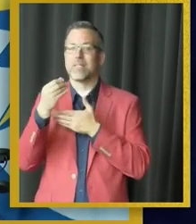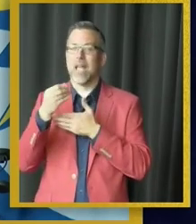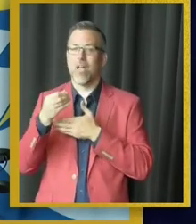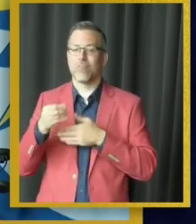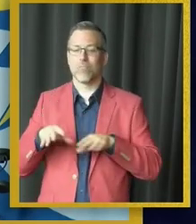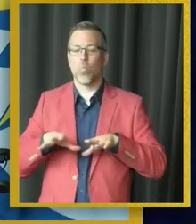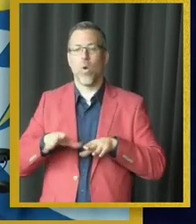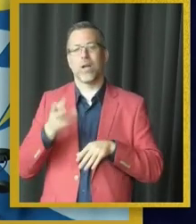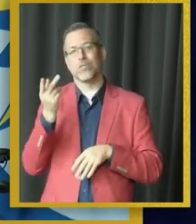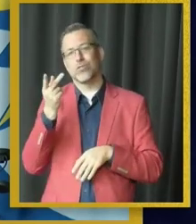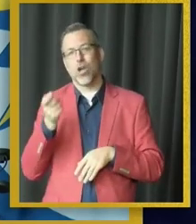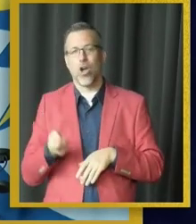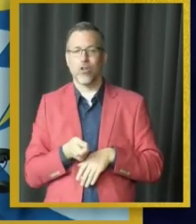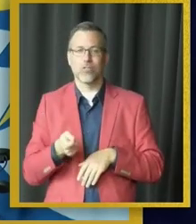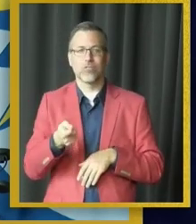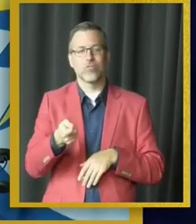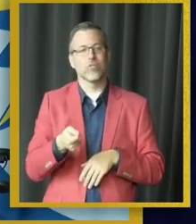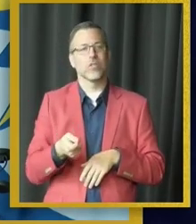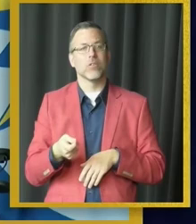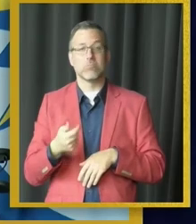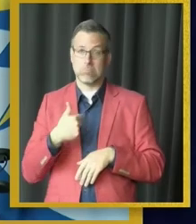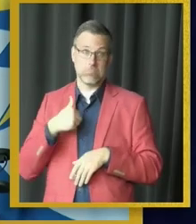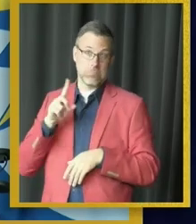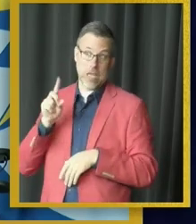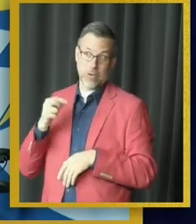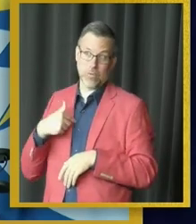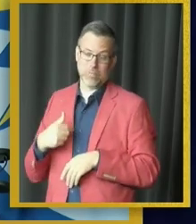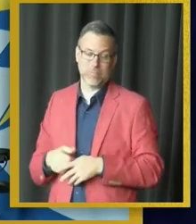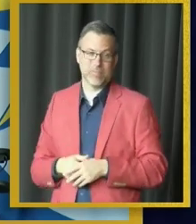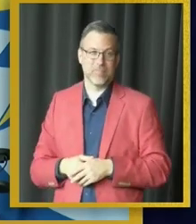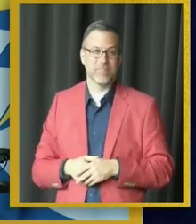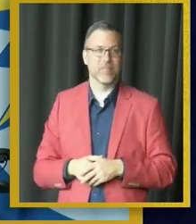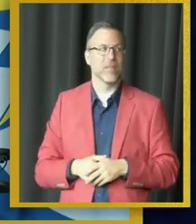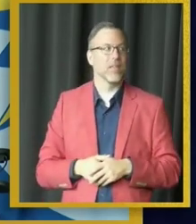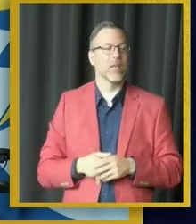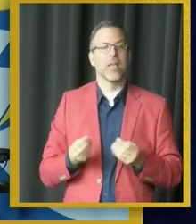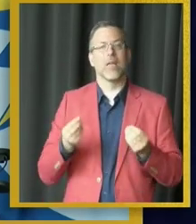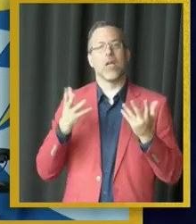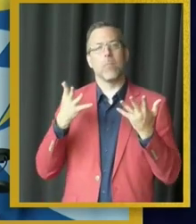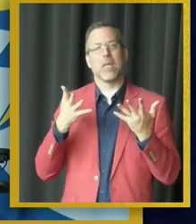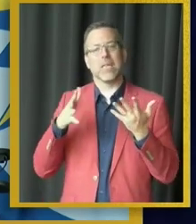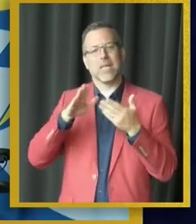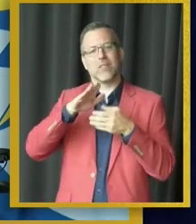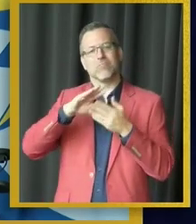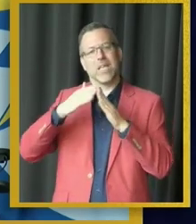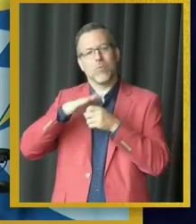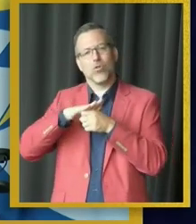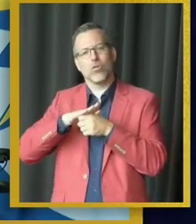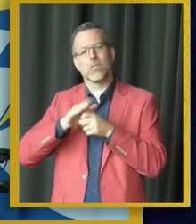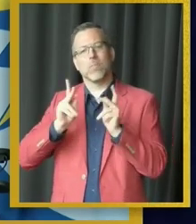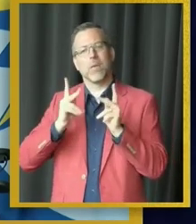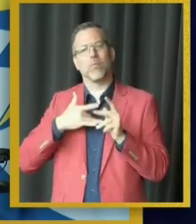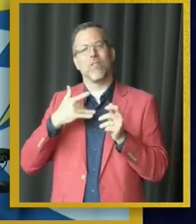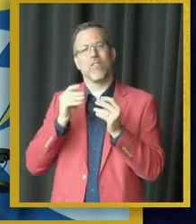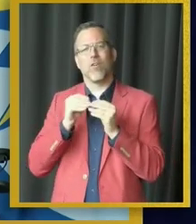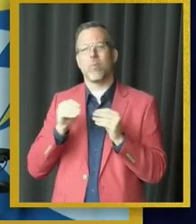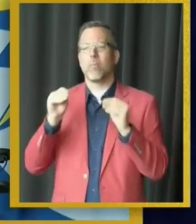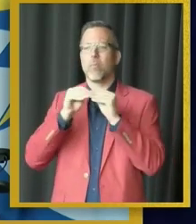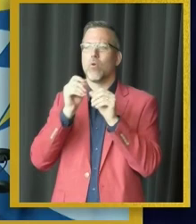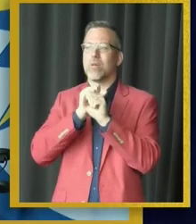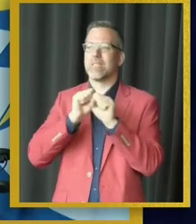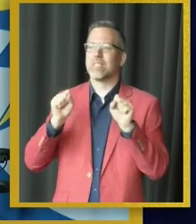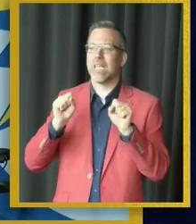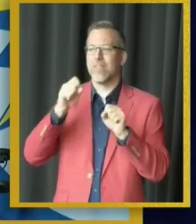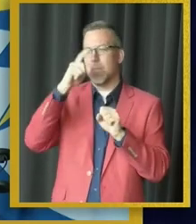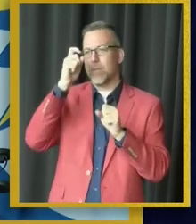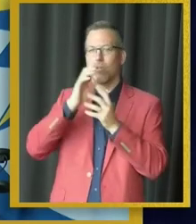dogs in neighborhoods all across Nashville. I certainly do. And in many neighborhoods, residents feel safer because of traffic